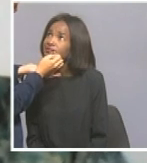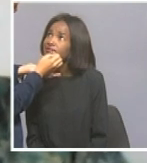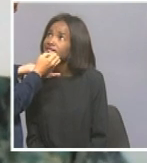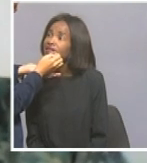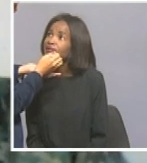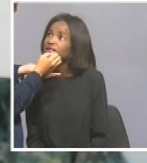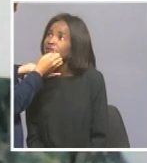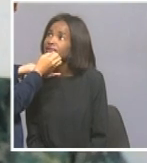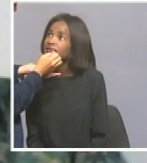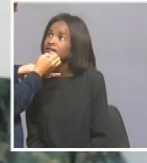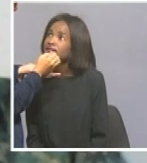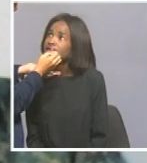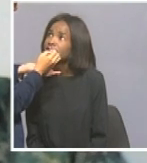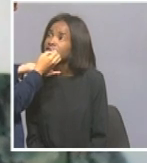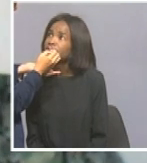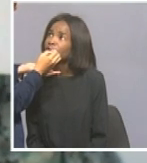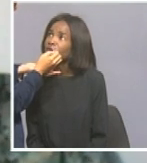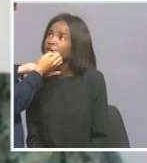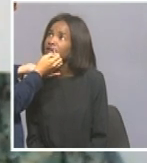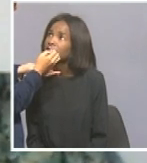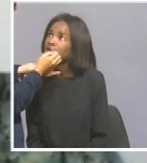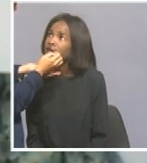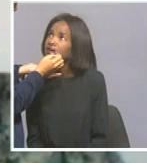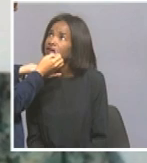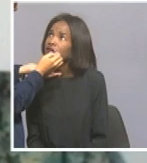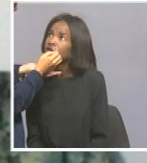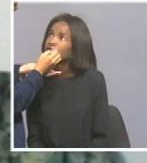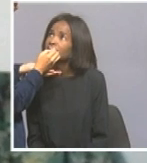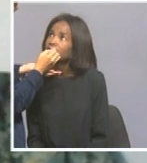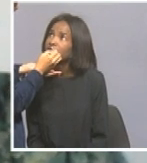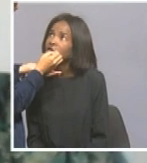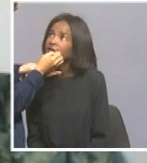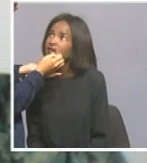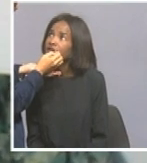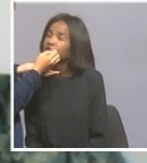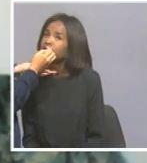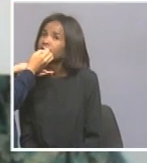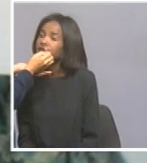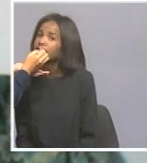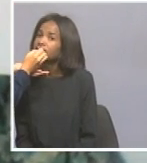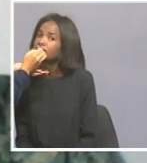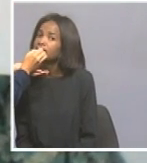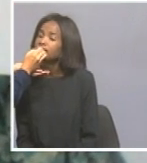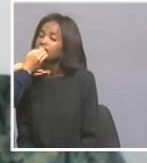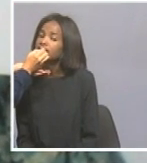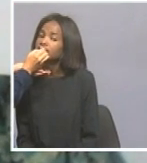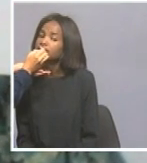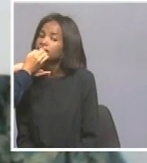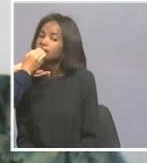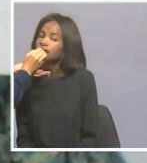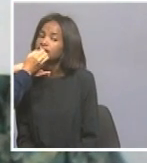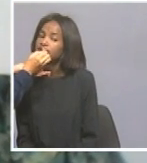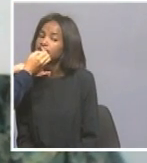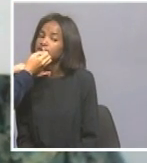it's tough. Oh, that definitely goes without saying. All right, we're just going to test another Skype connection that we're going to have with